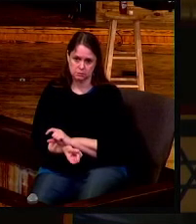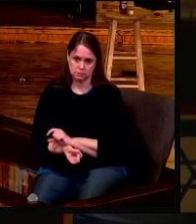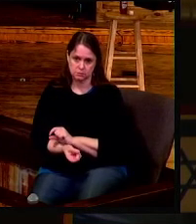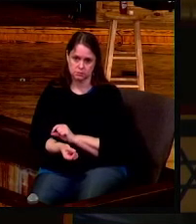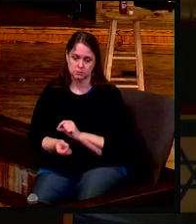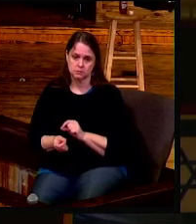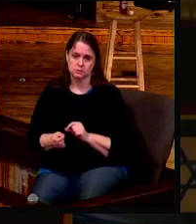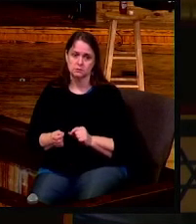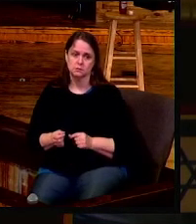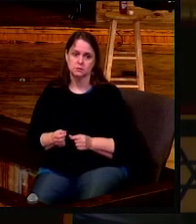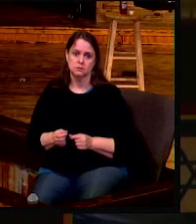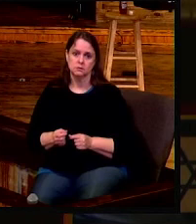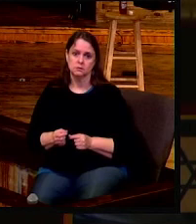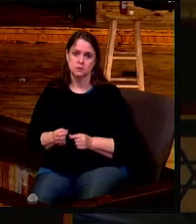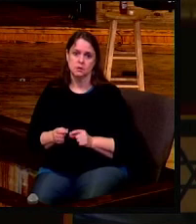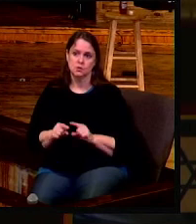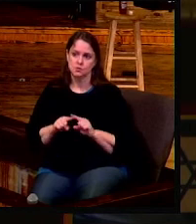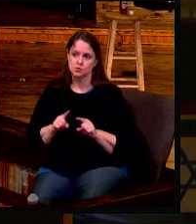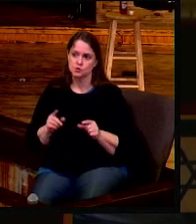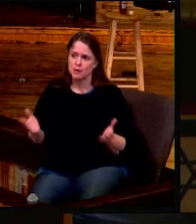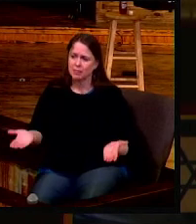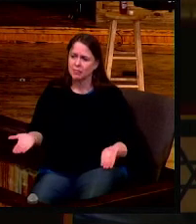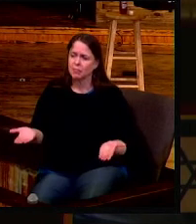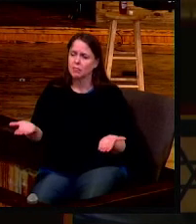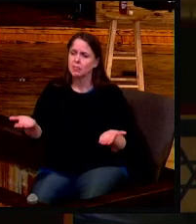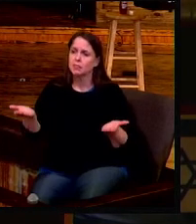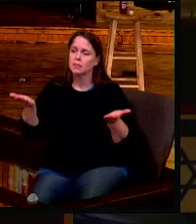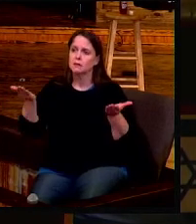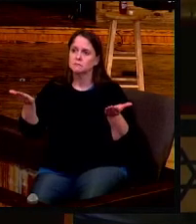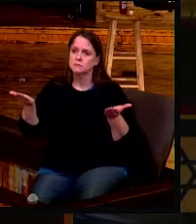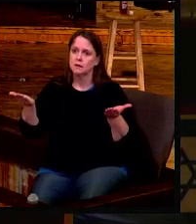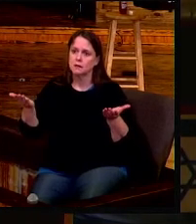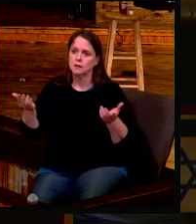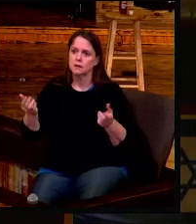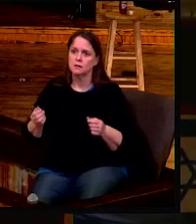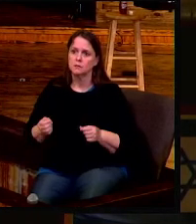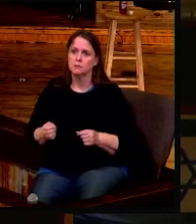reaffirming manner to be able to lift them up, to make them what Christ has them to be.